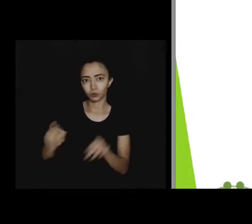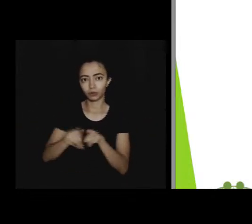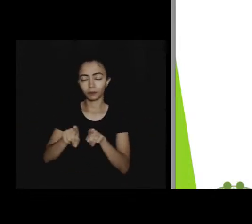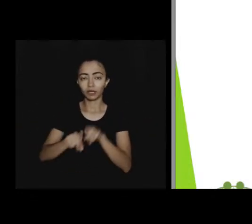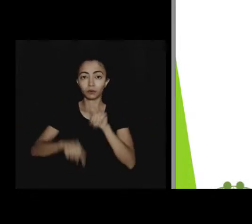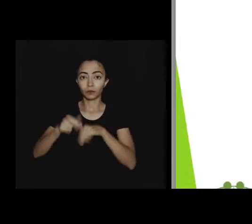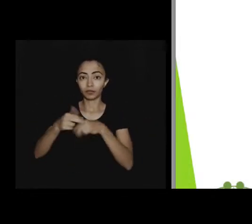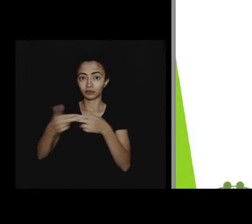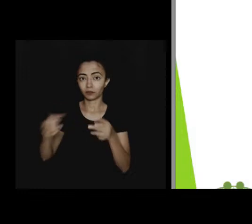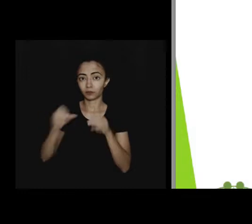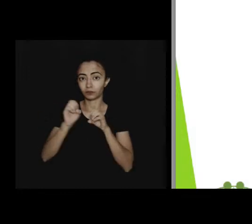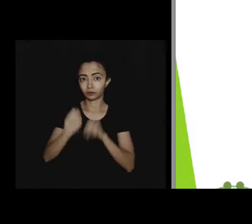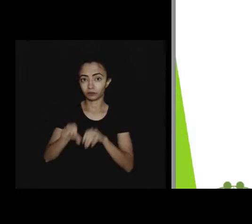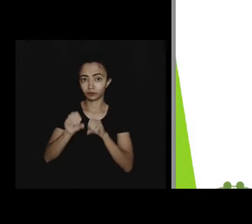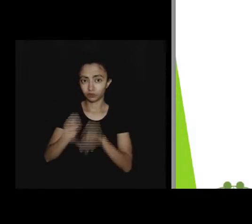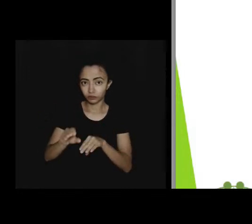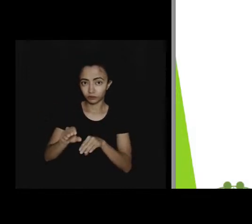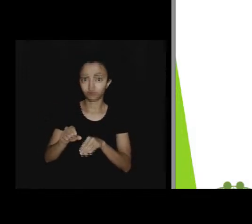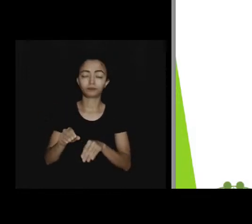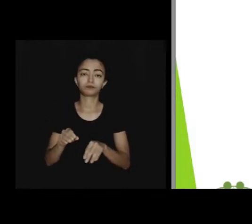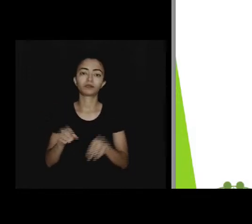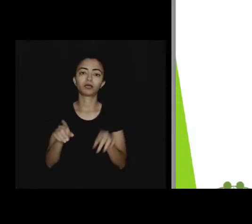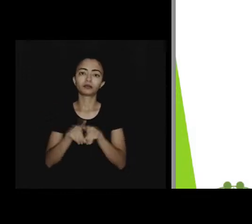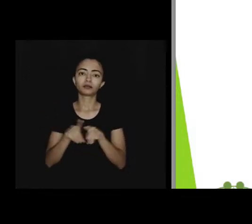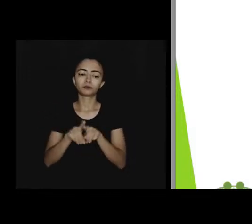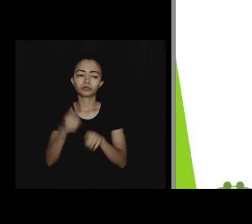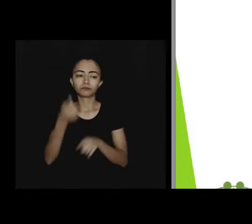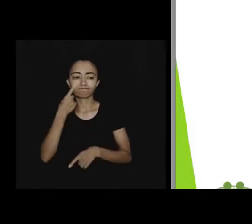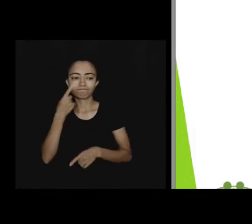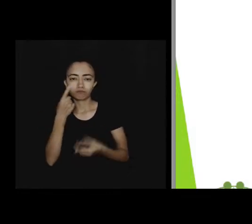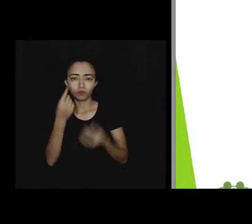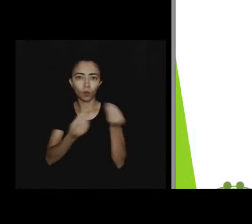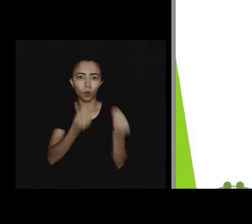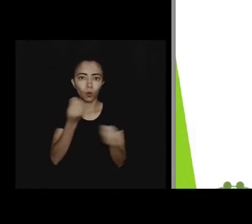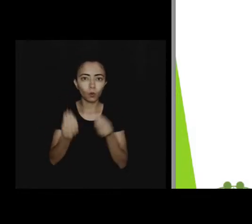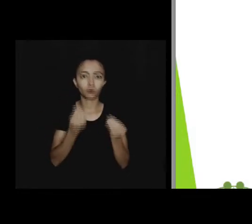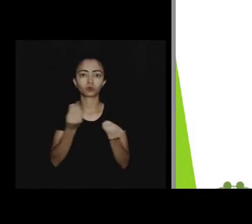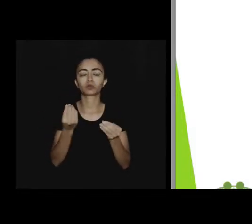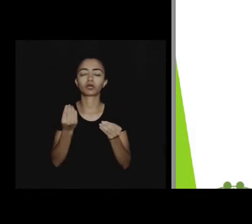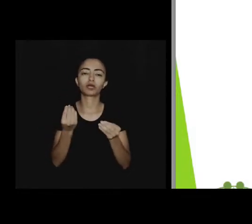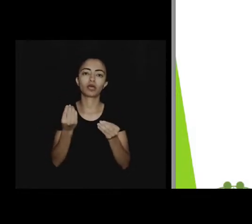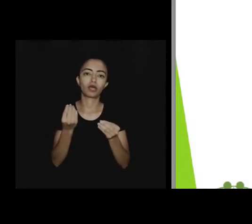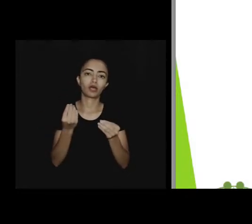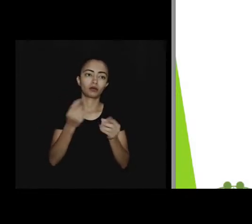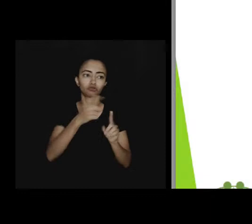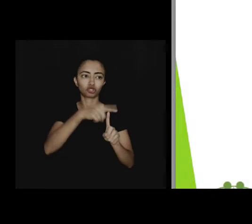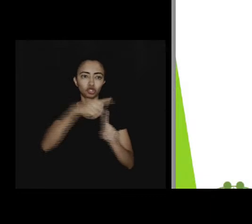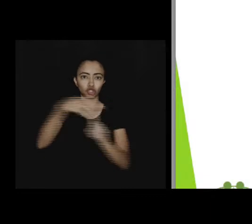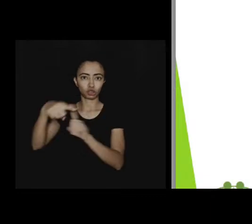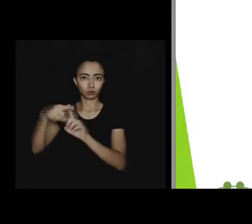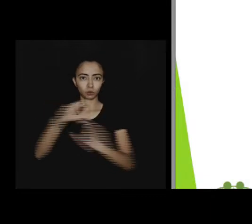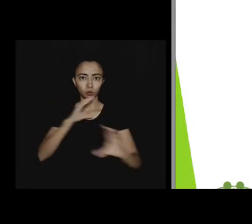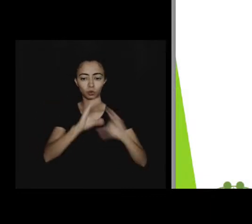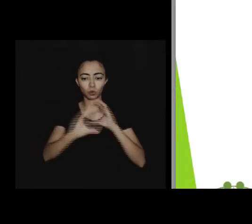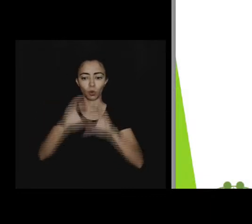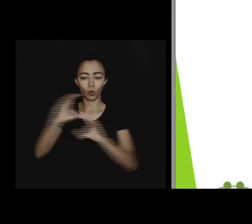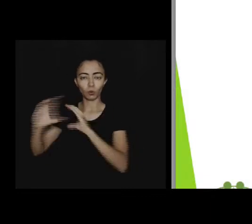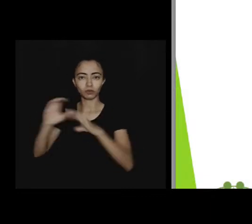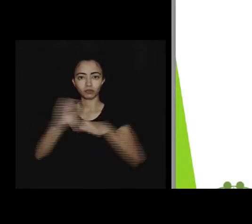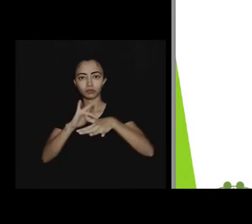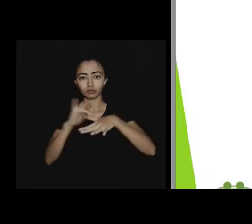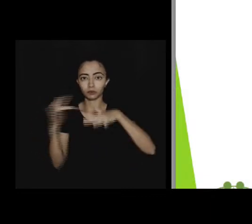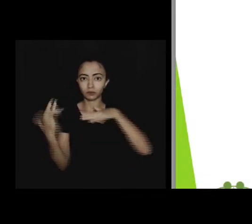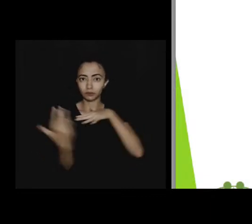material by the industries as well, were monitored. Also, the means of communication, their social media,